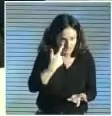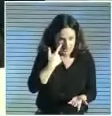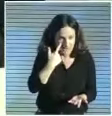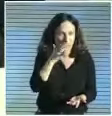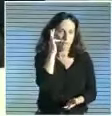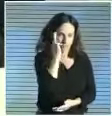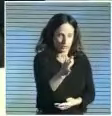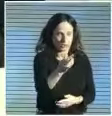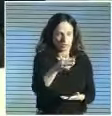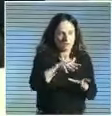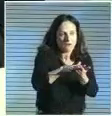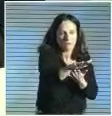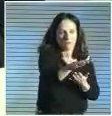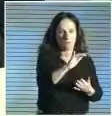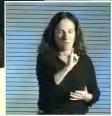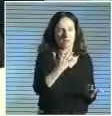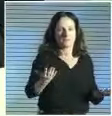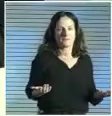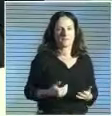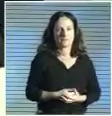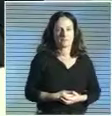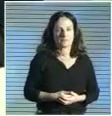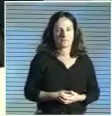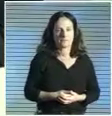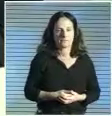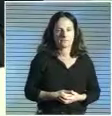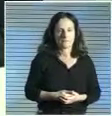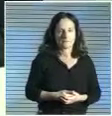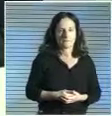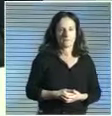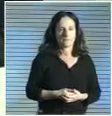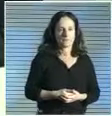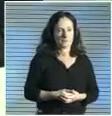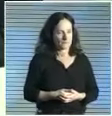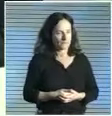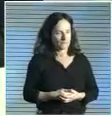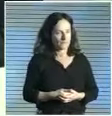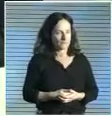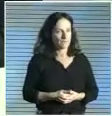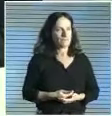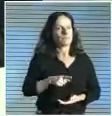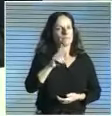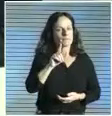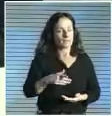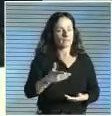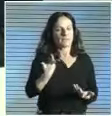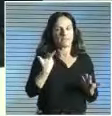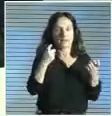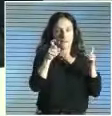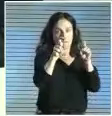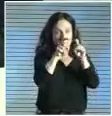We are approaching very much the company under the point of view of the social part of